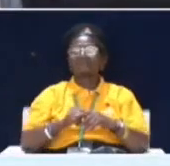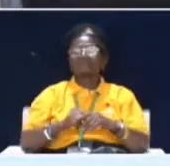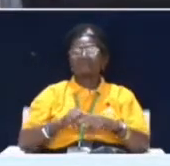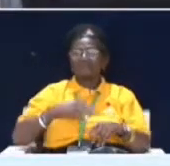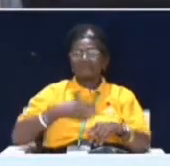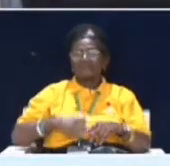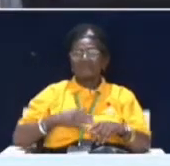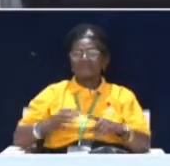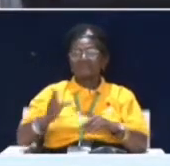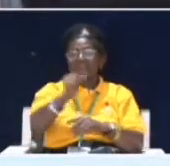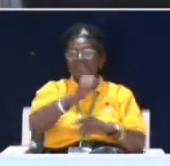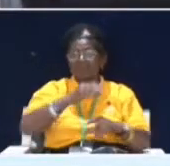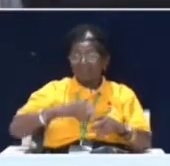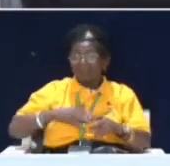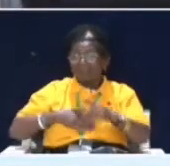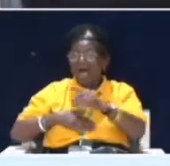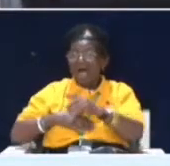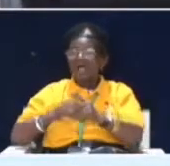take my word for it.